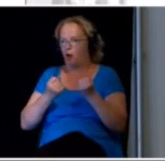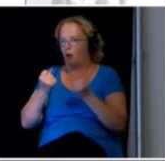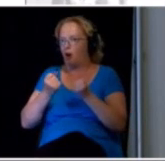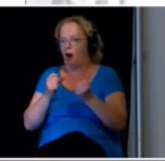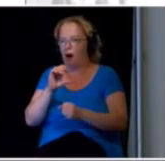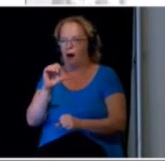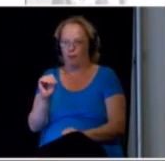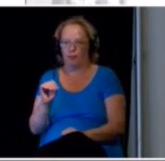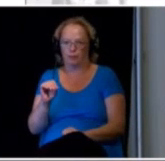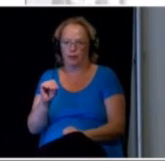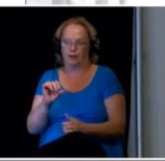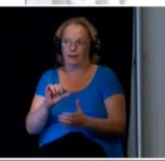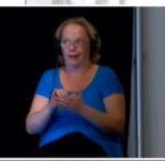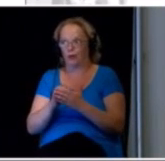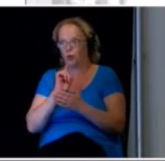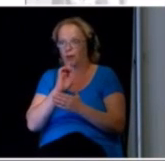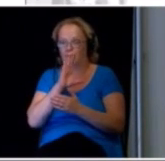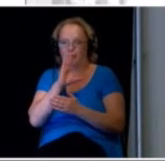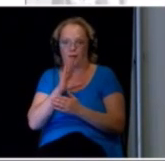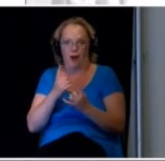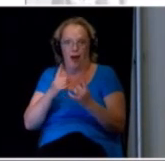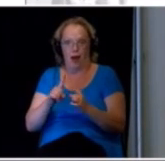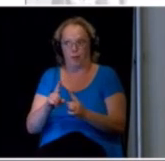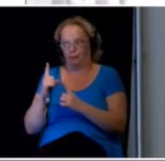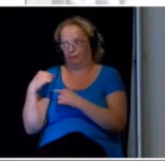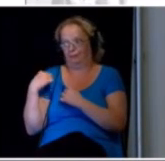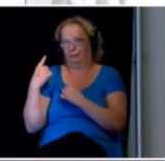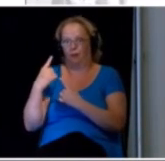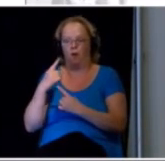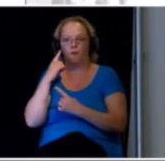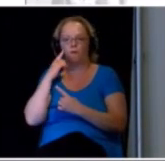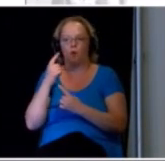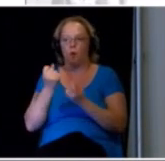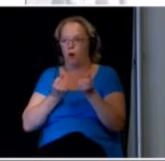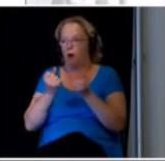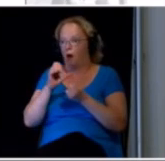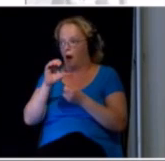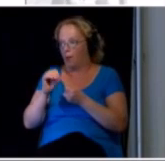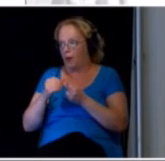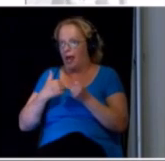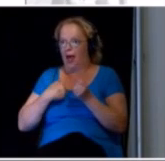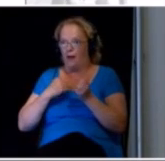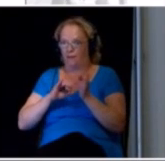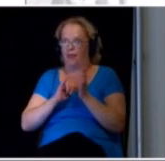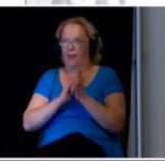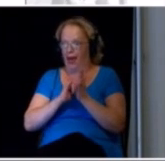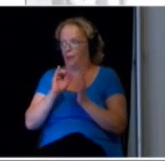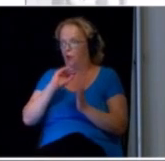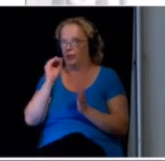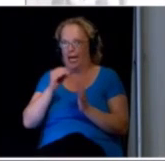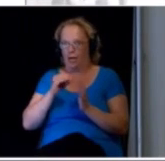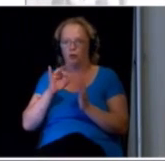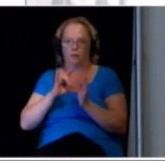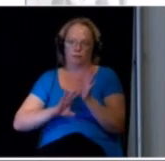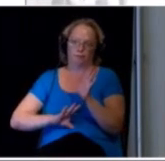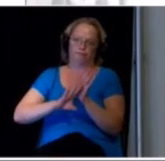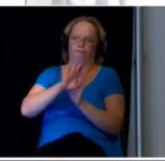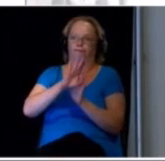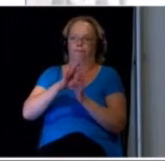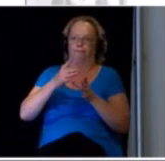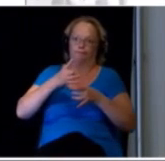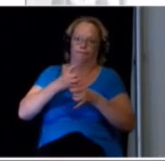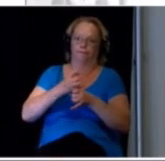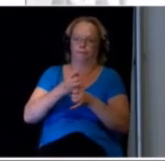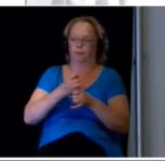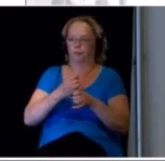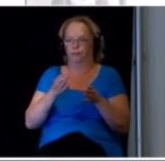really unprecedented for a car company to grow to have this level of percentage growth. We're going to try to maintain it for as